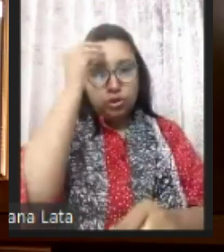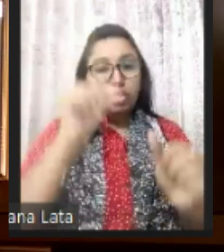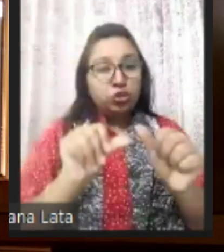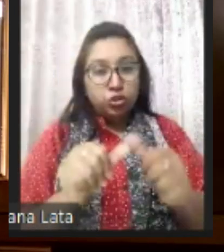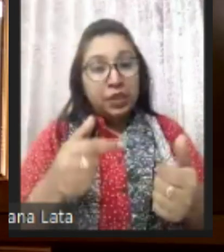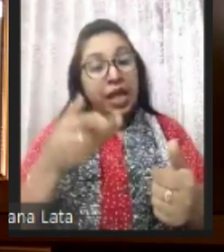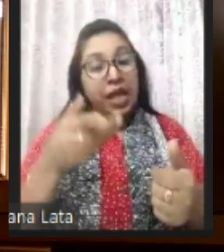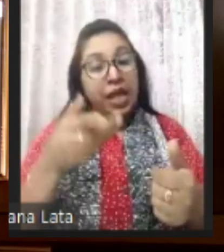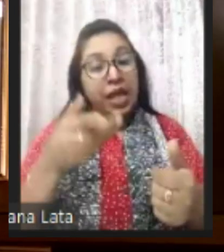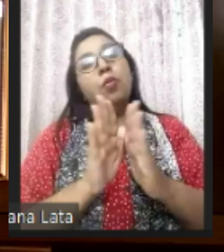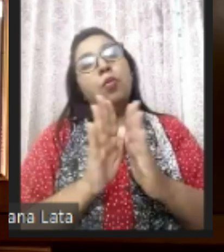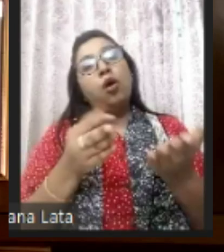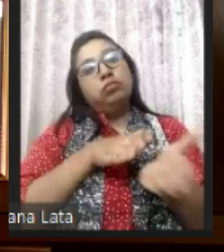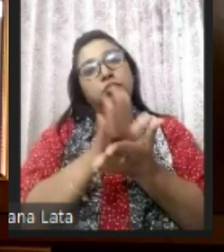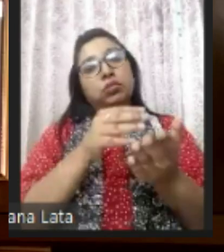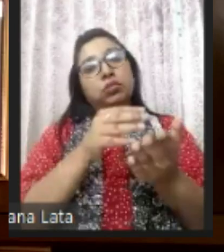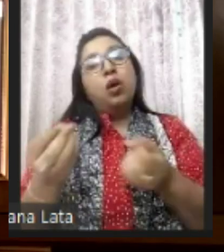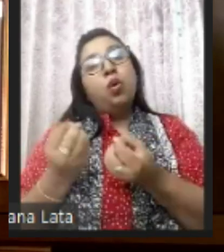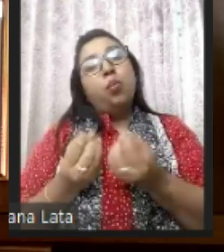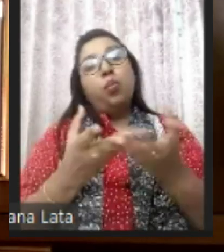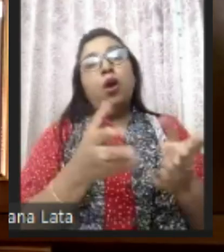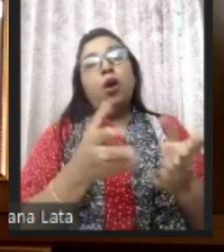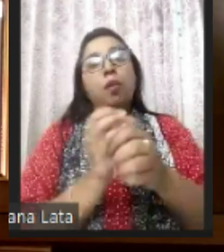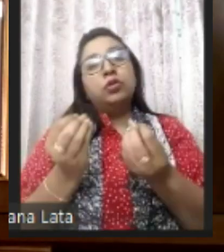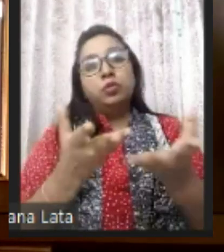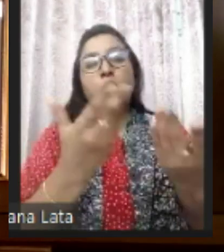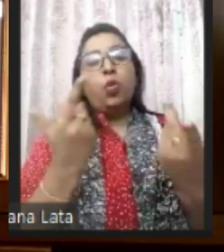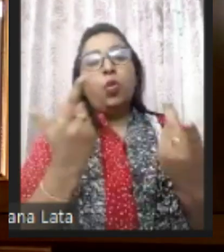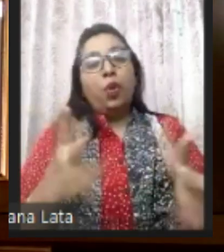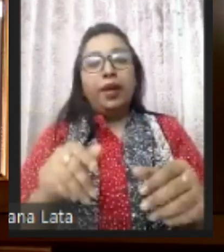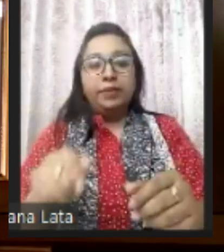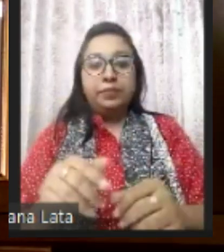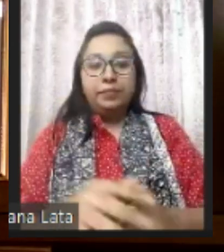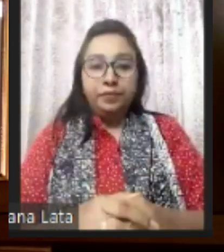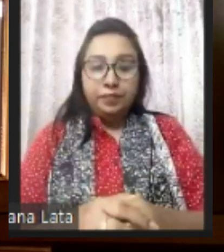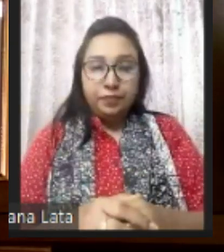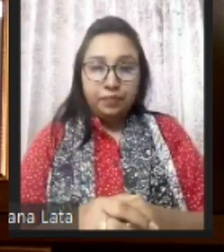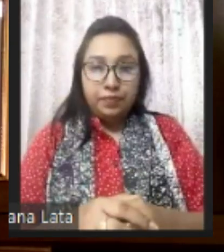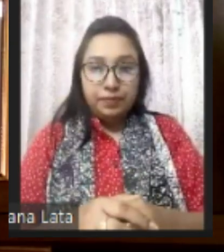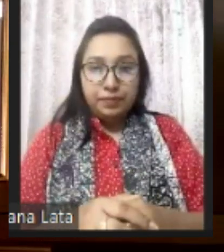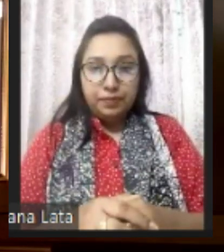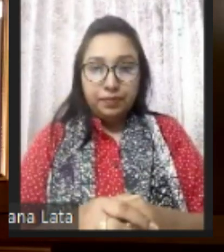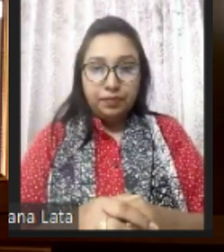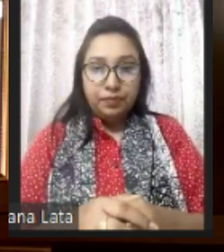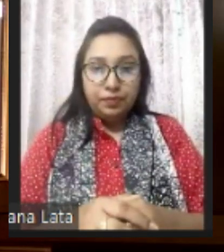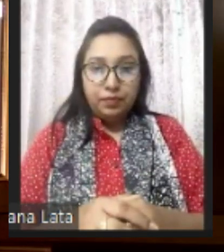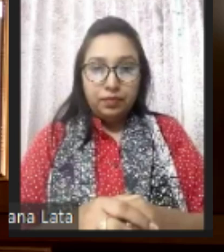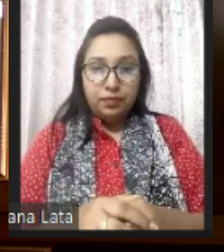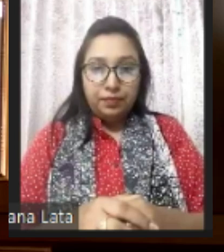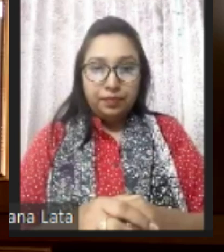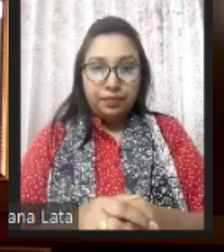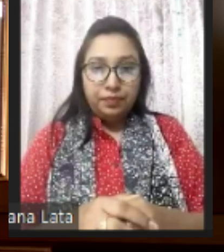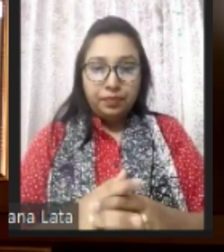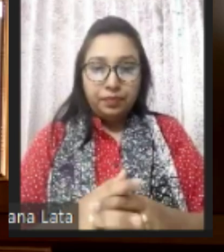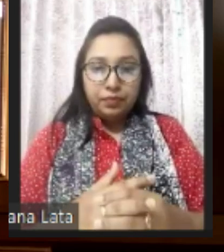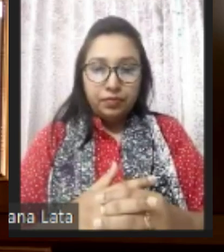visually impaired persons. Currently, people with disabilities receive accessible book at the beginning